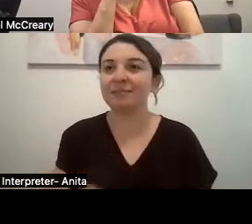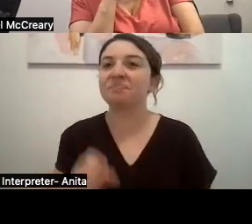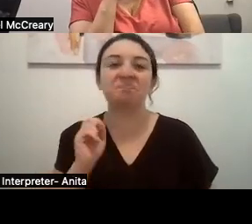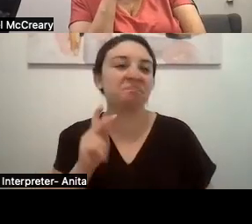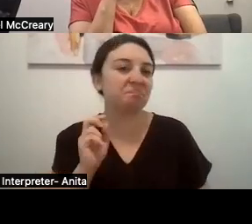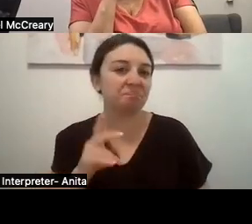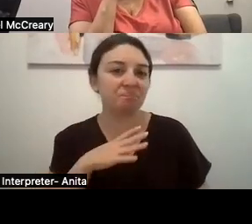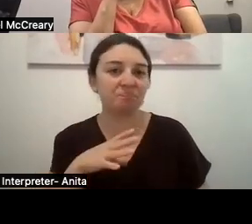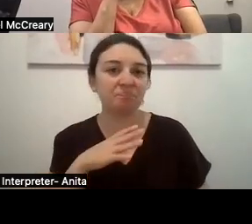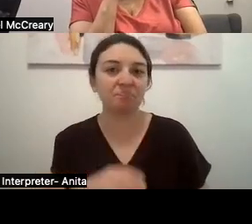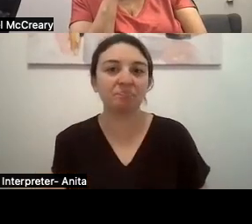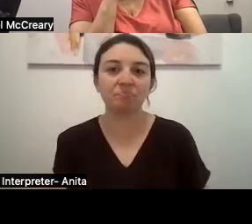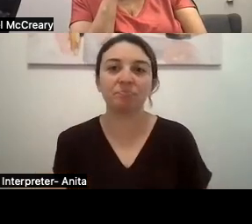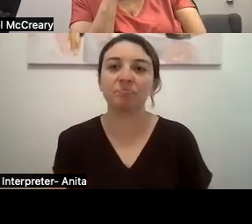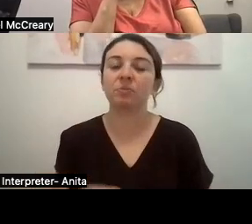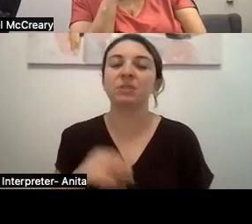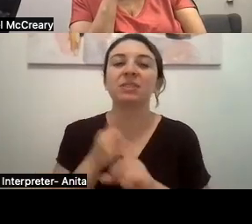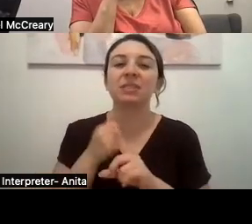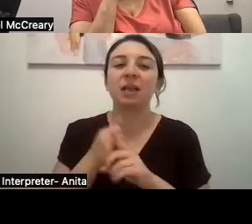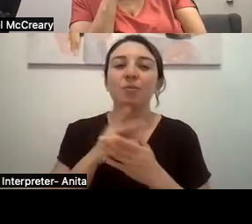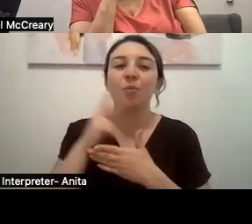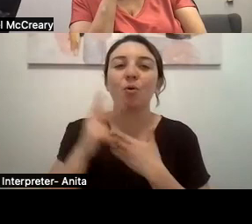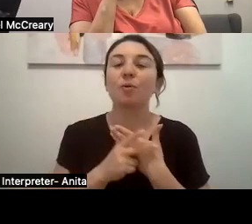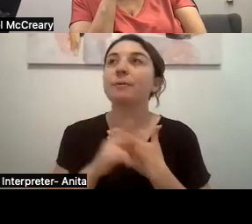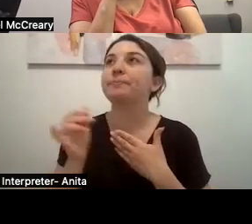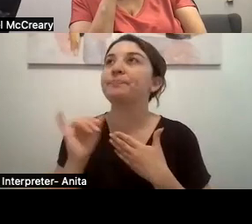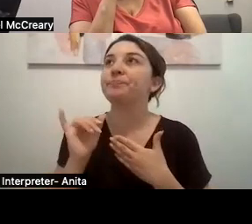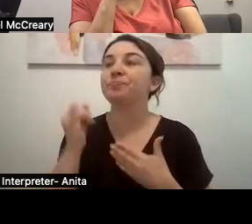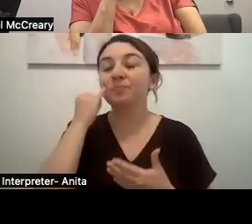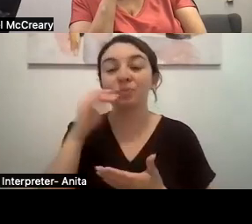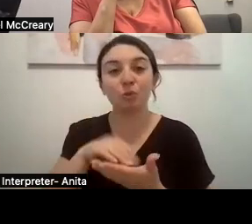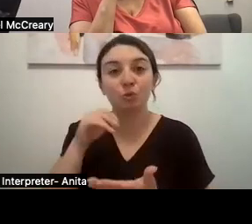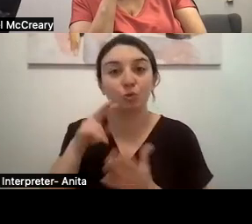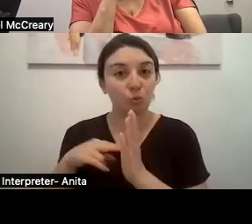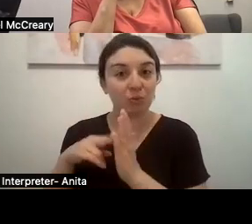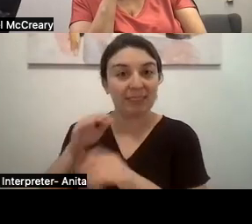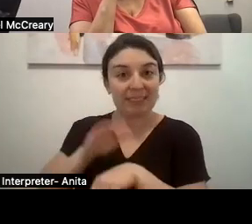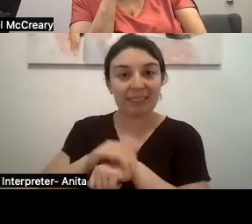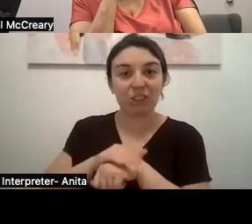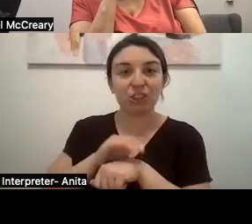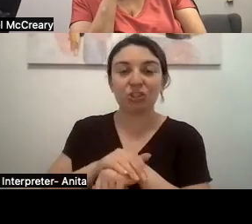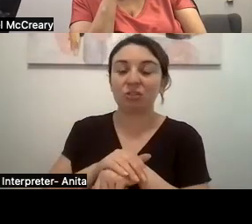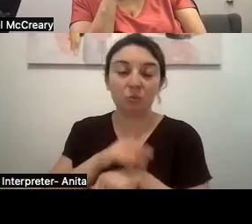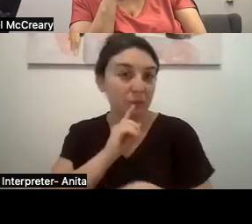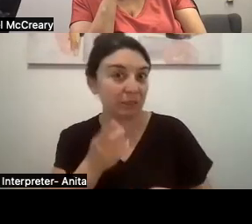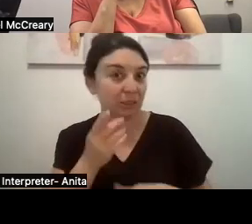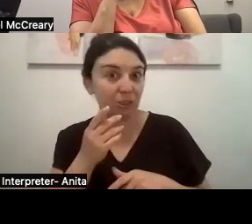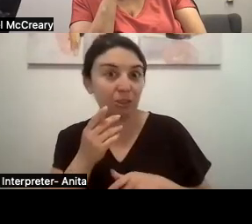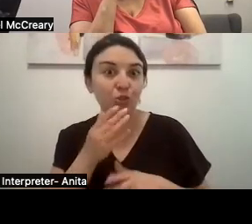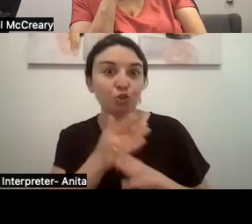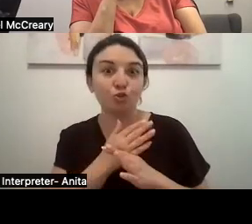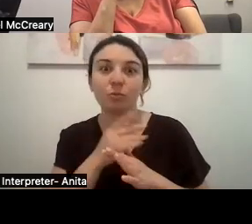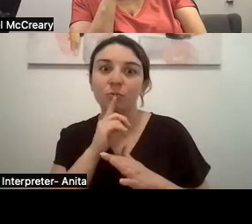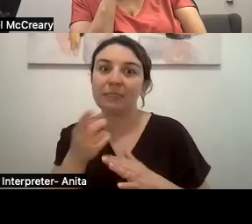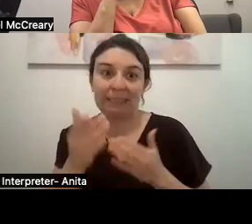there's information. But it's a program that, you know, when you learn to read in English, by the way, learning to read in German is a whole lot